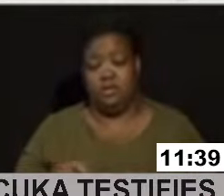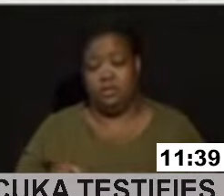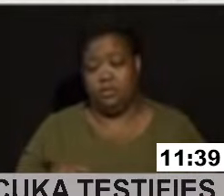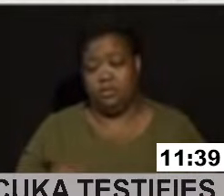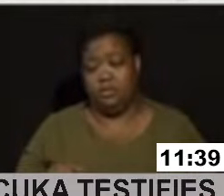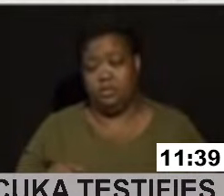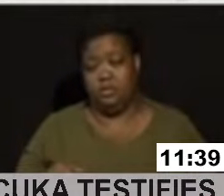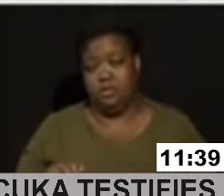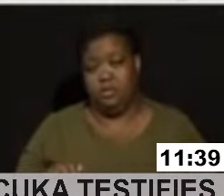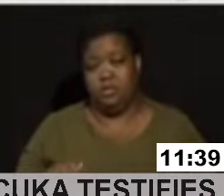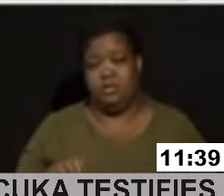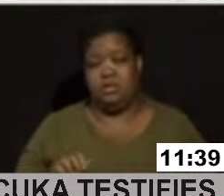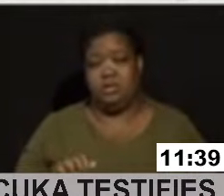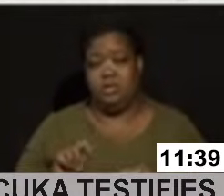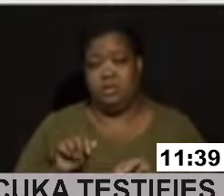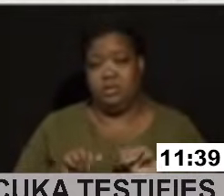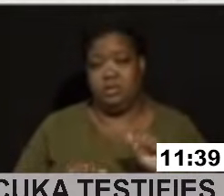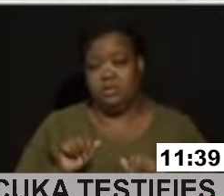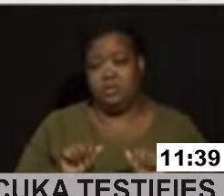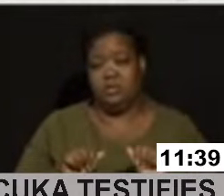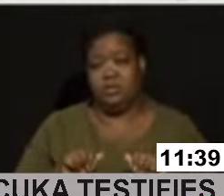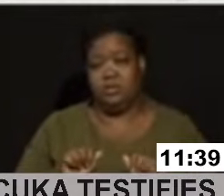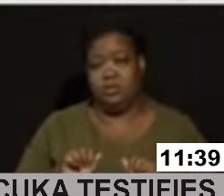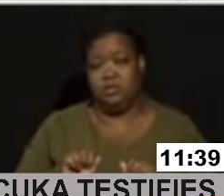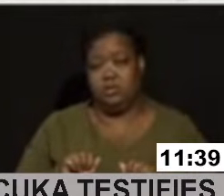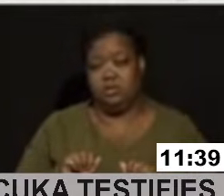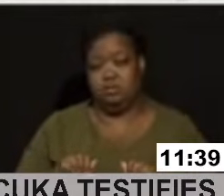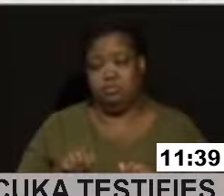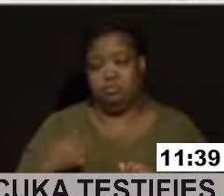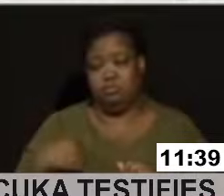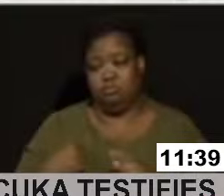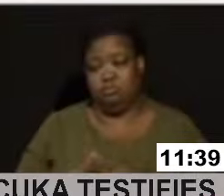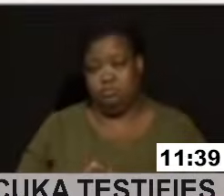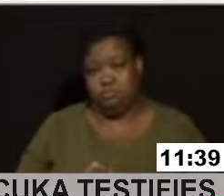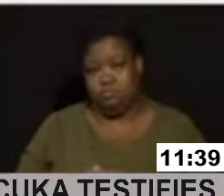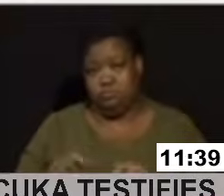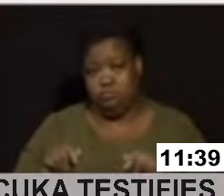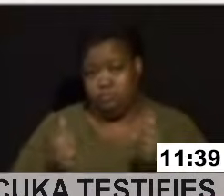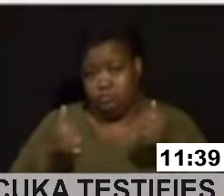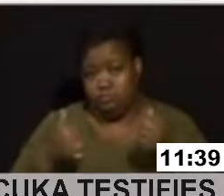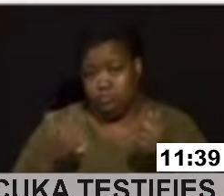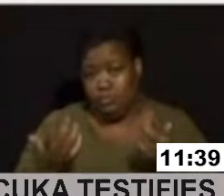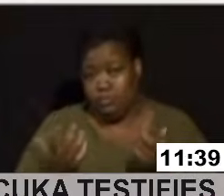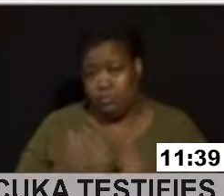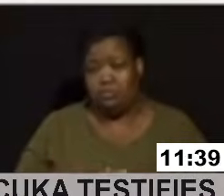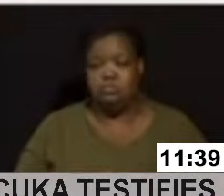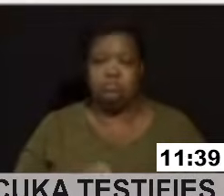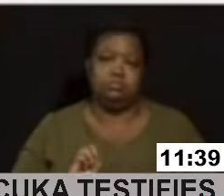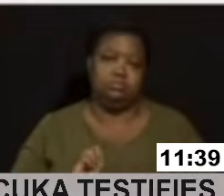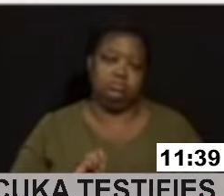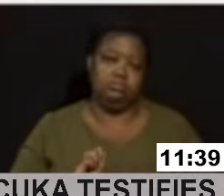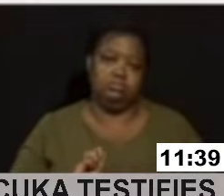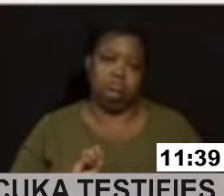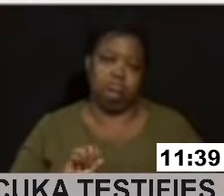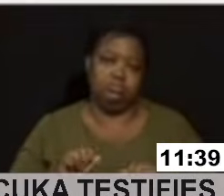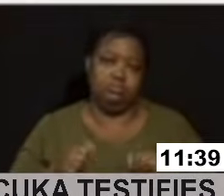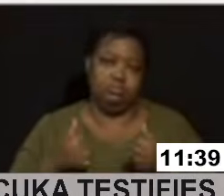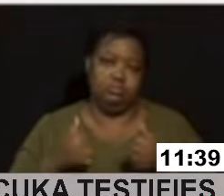was that a good track record or not? Oh yes, that was